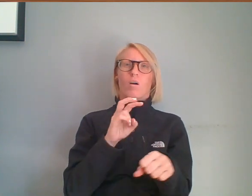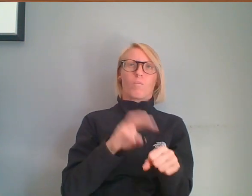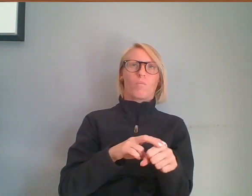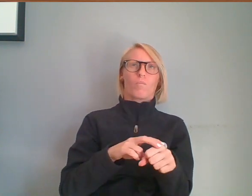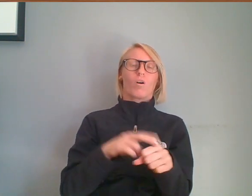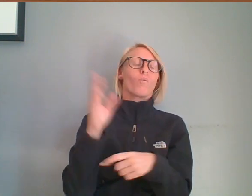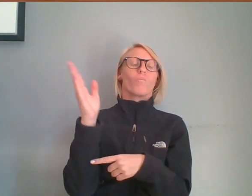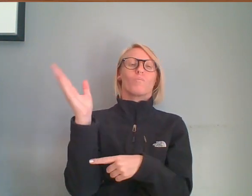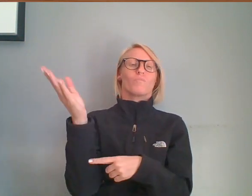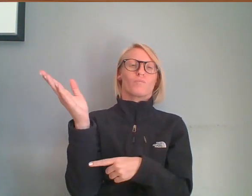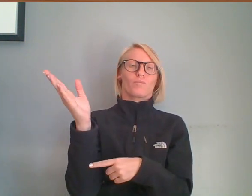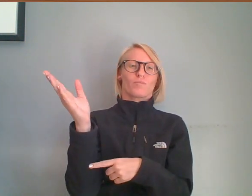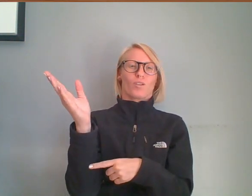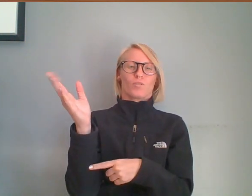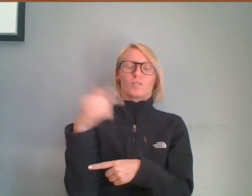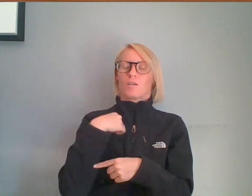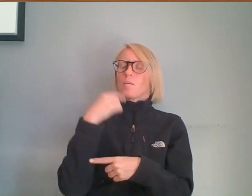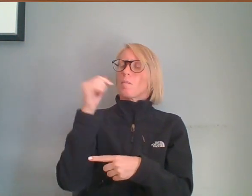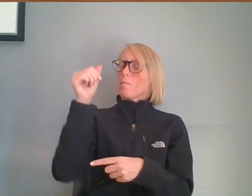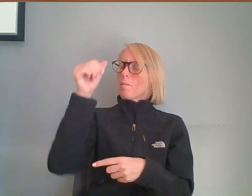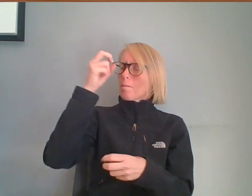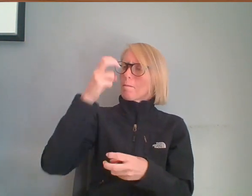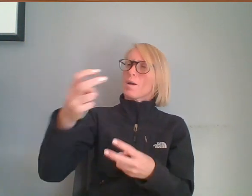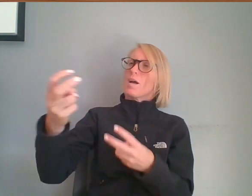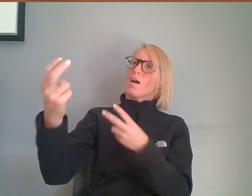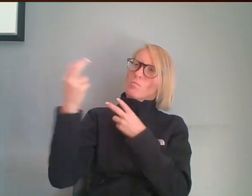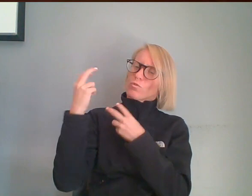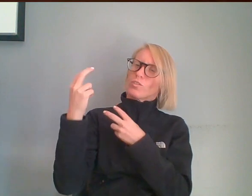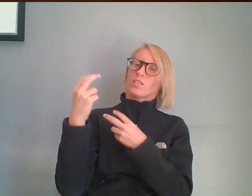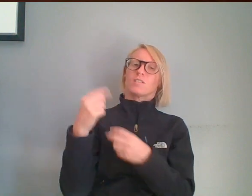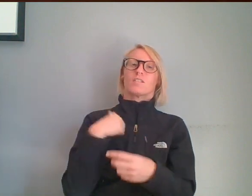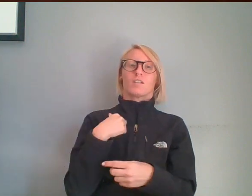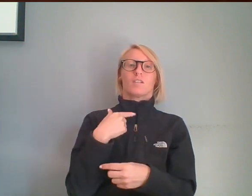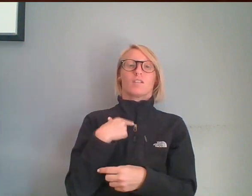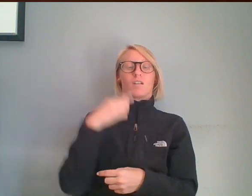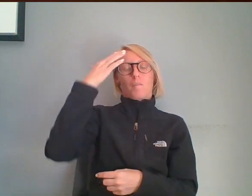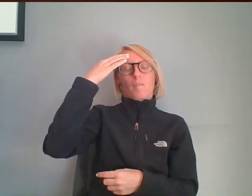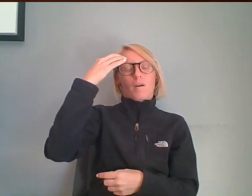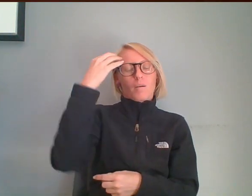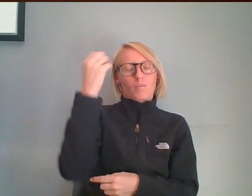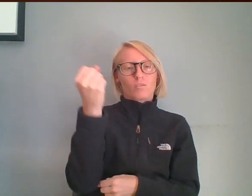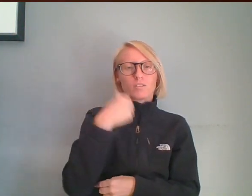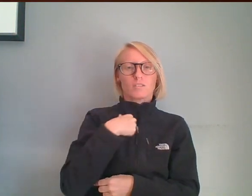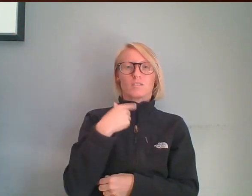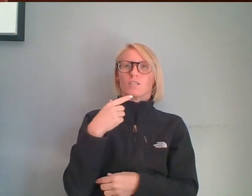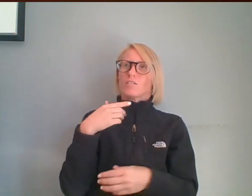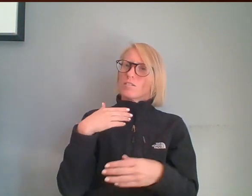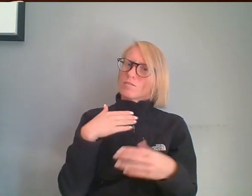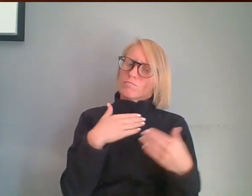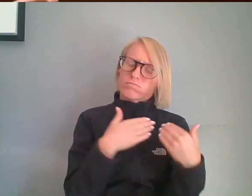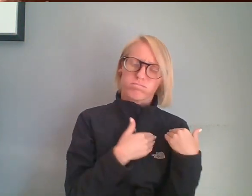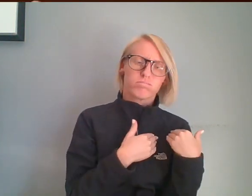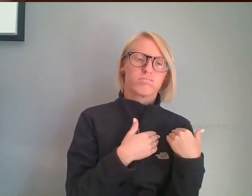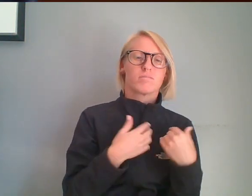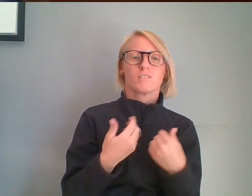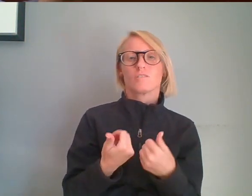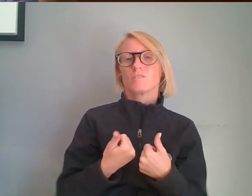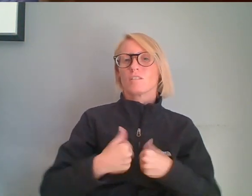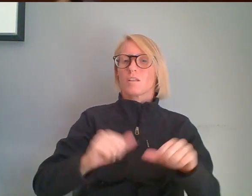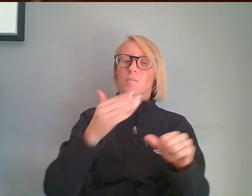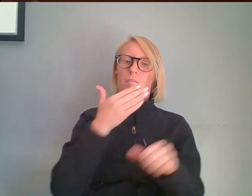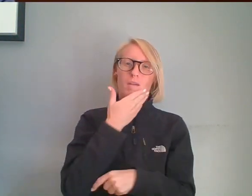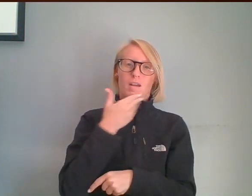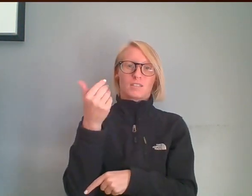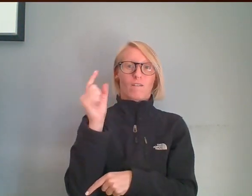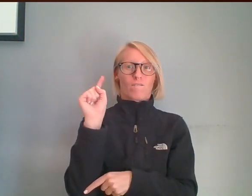memorable. These things are burdened by our effort, by our trying. The best thing we can do, the